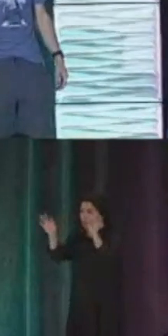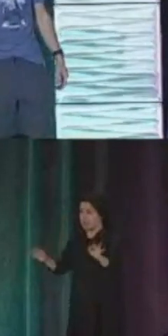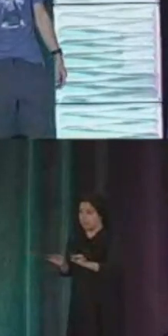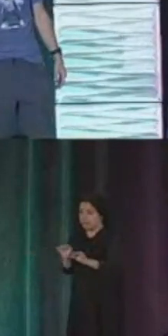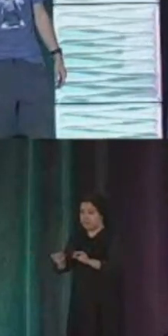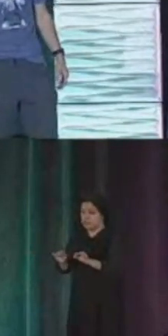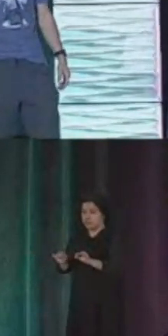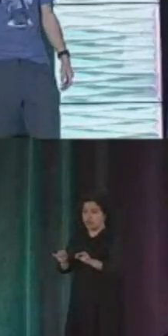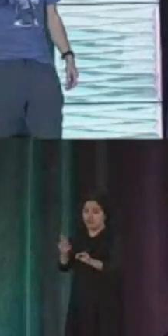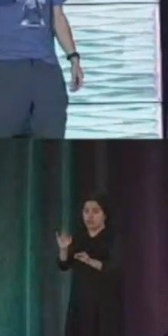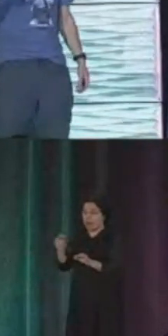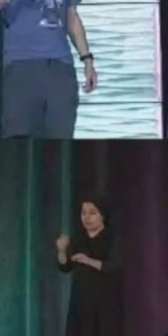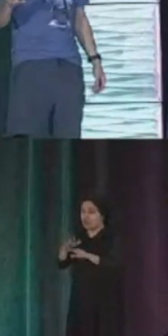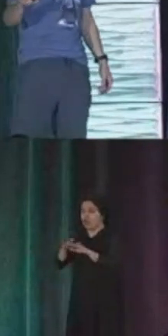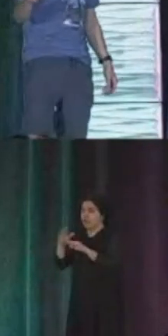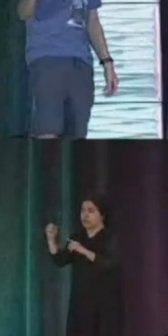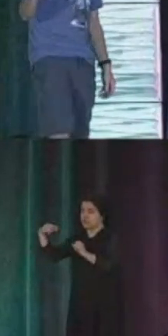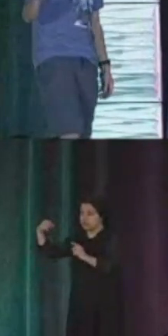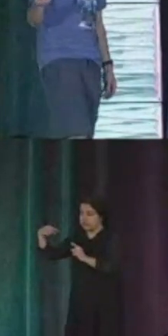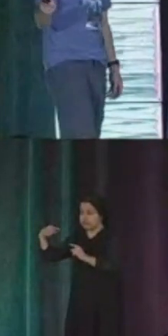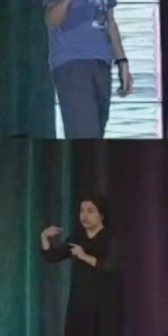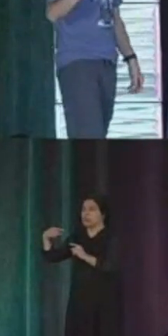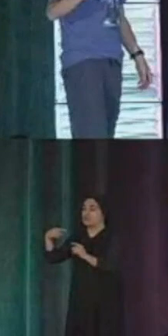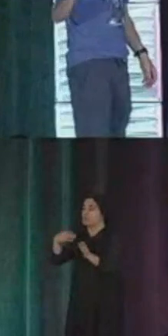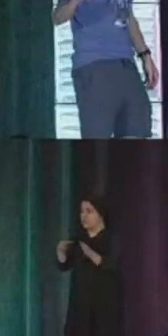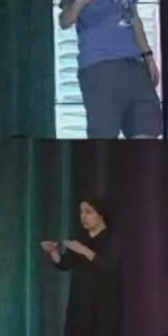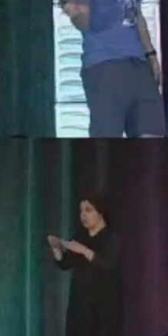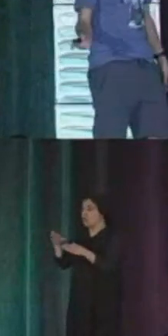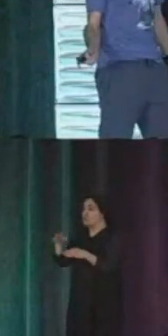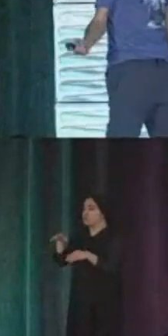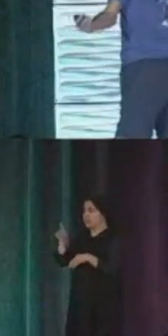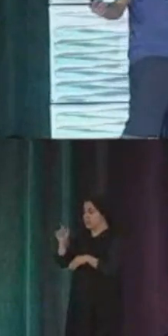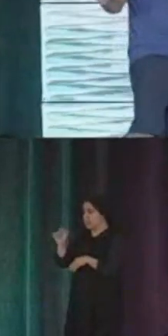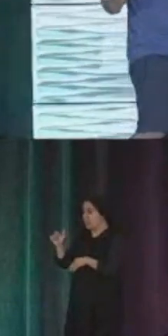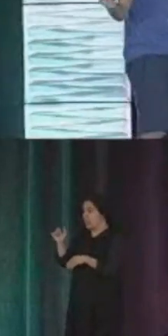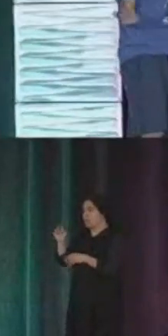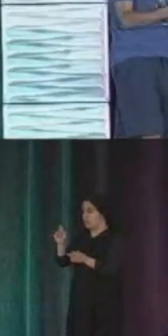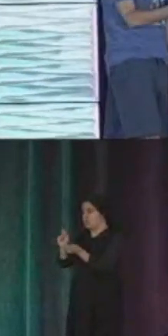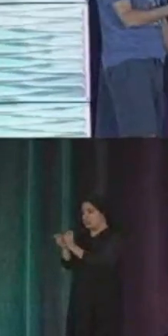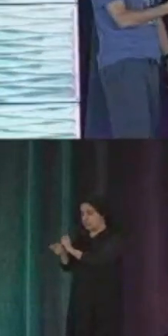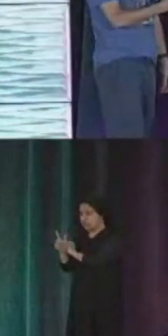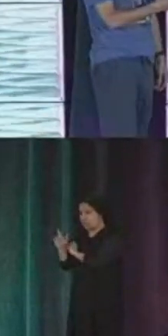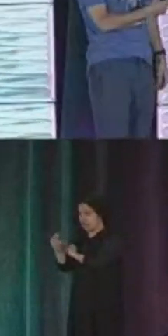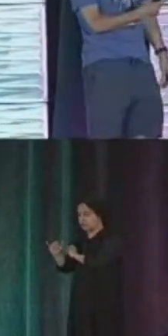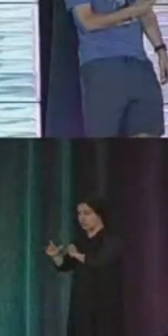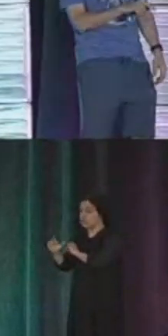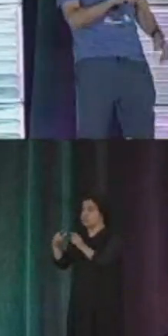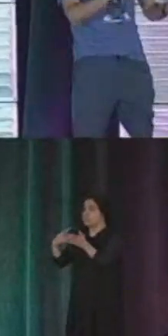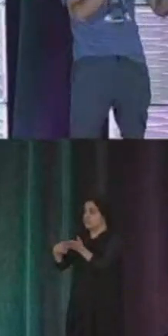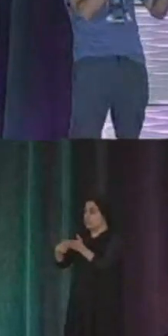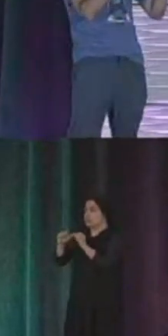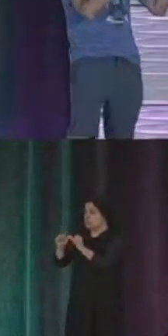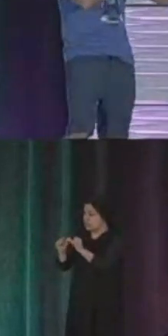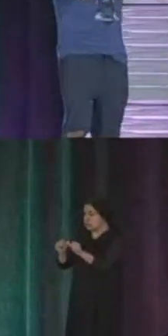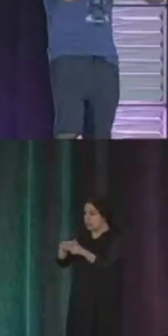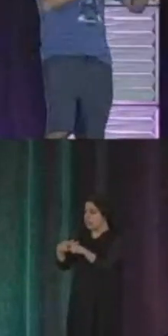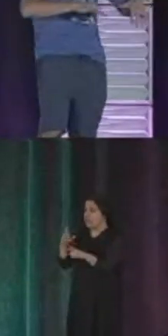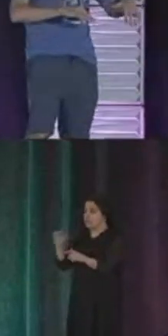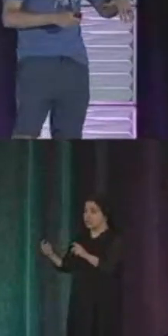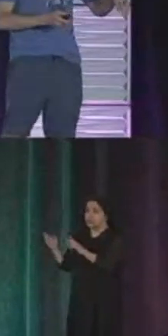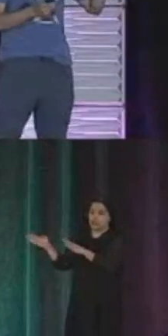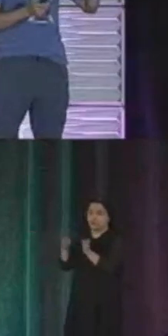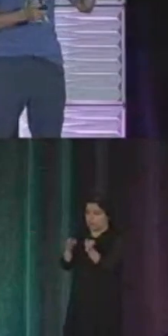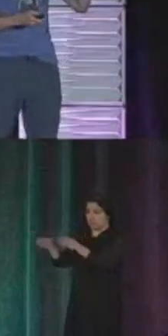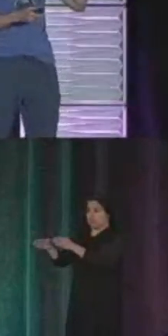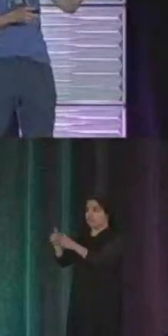Routing logic on the server. We'll go to the data mutation logic and talk to the persistence, and then send a redirect response. And everything from there on